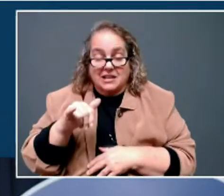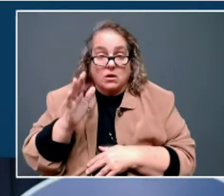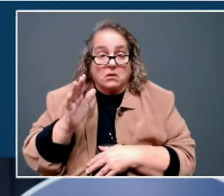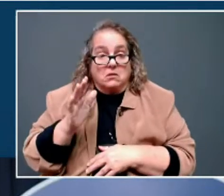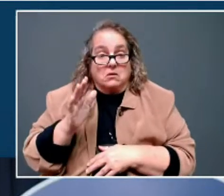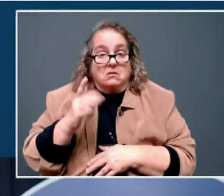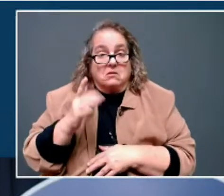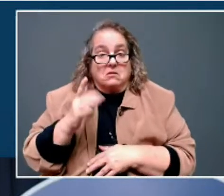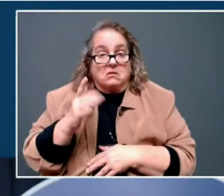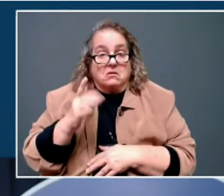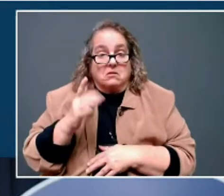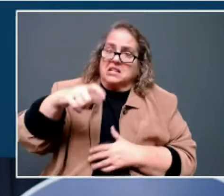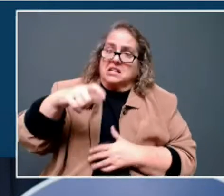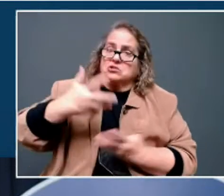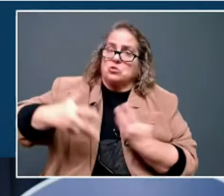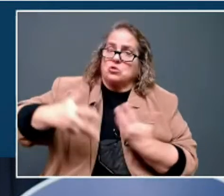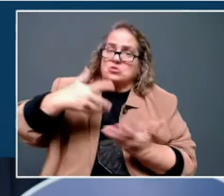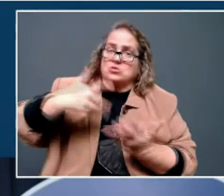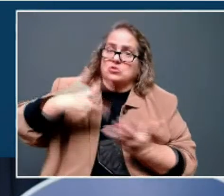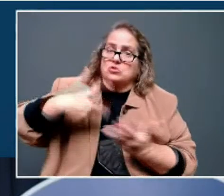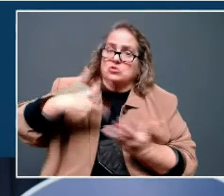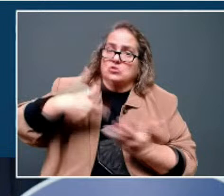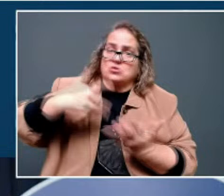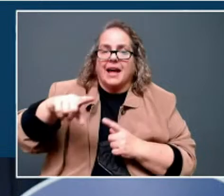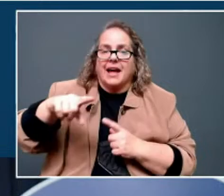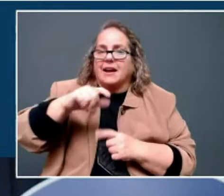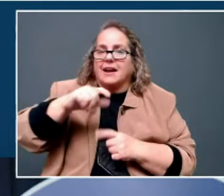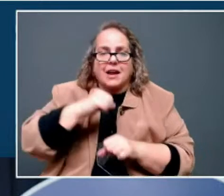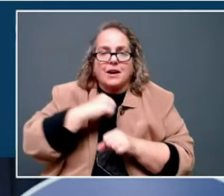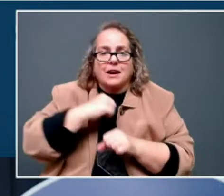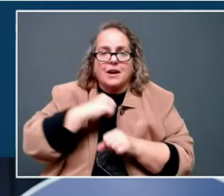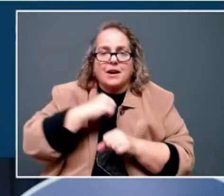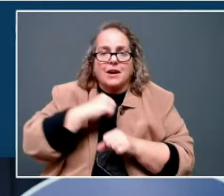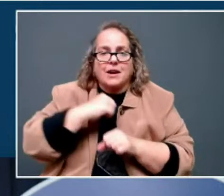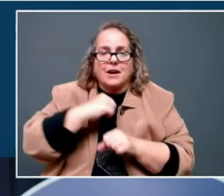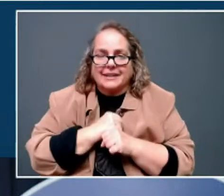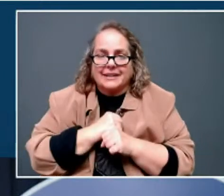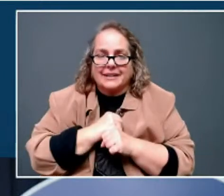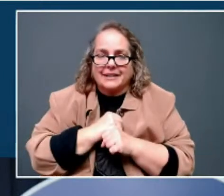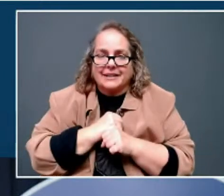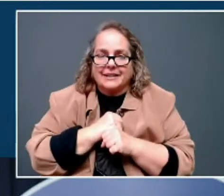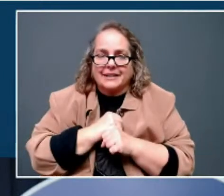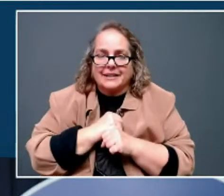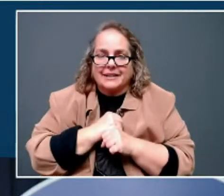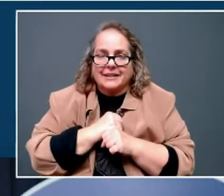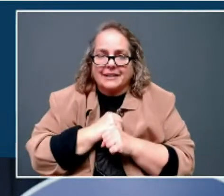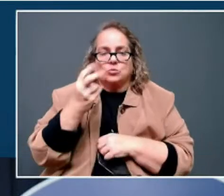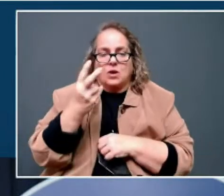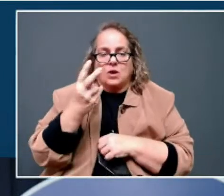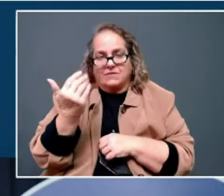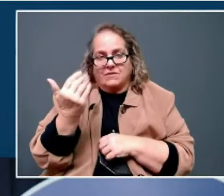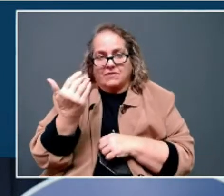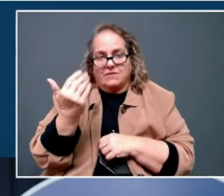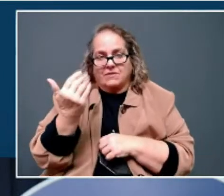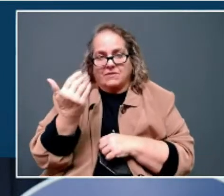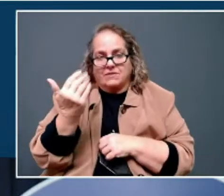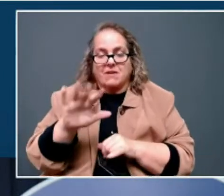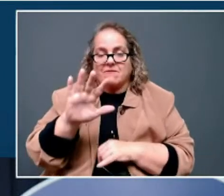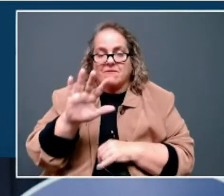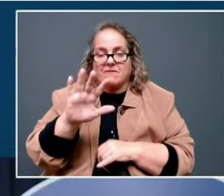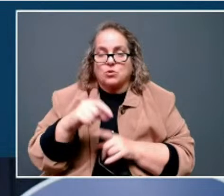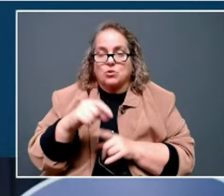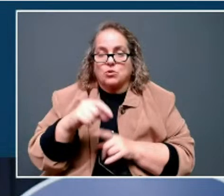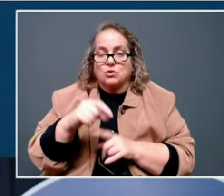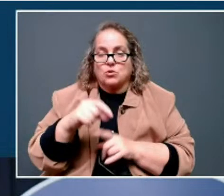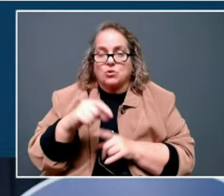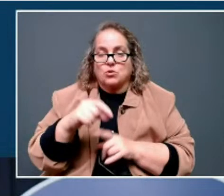social, aren't as protected as they need to be because they haven't gotten vaccinated. 12 to 15 staying the same. 5 to 11 up 1%